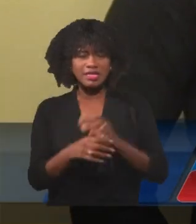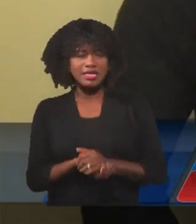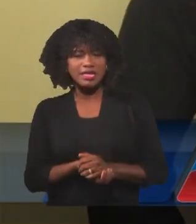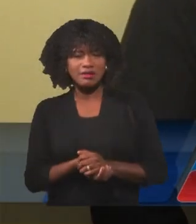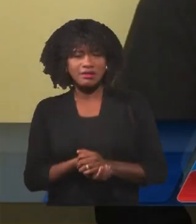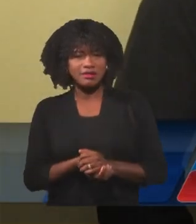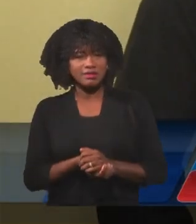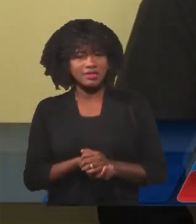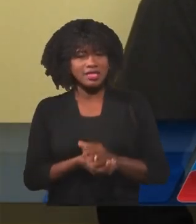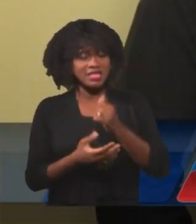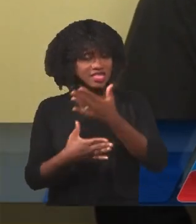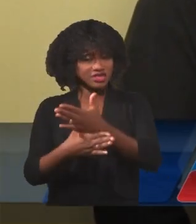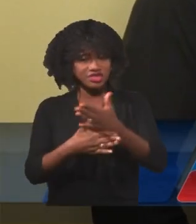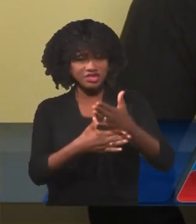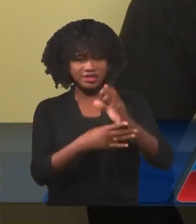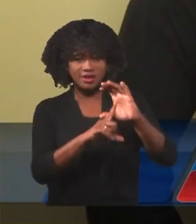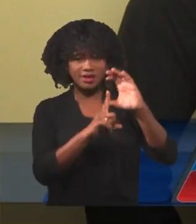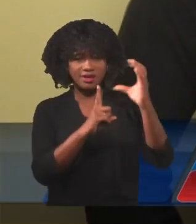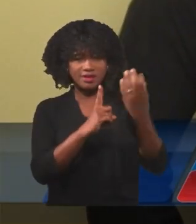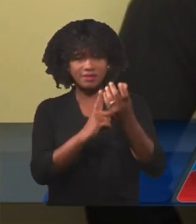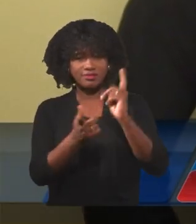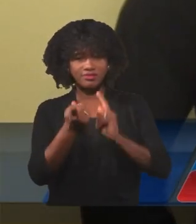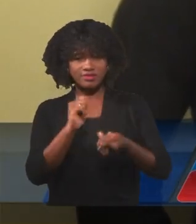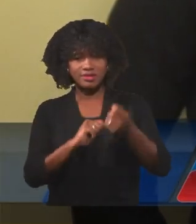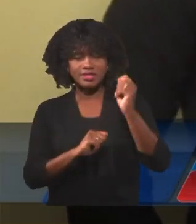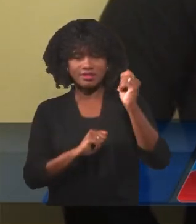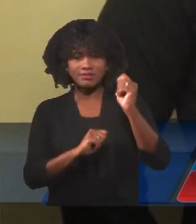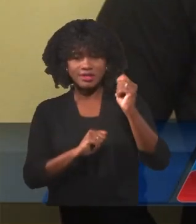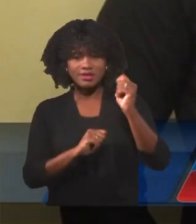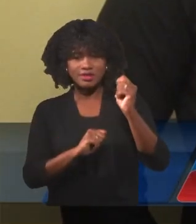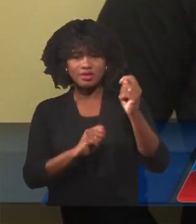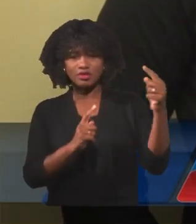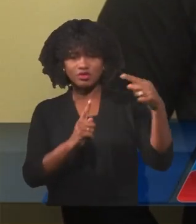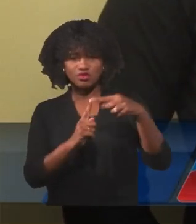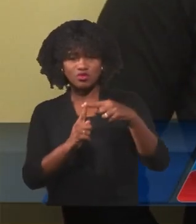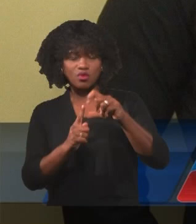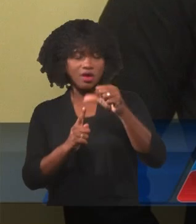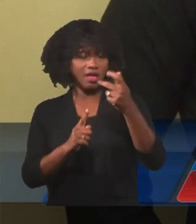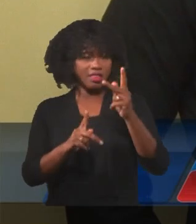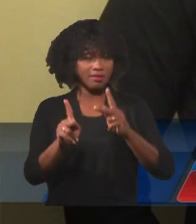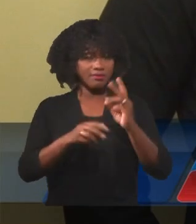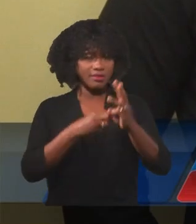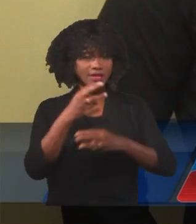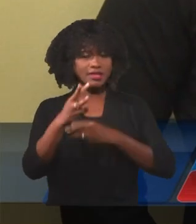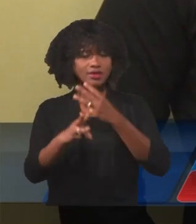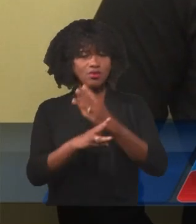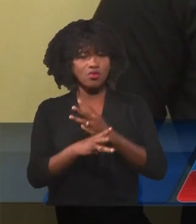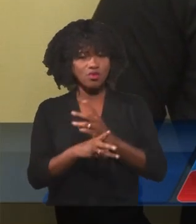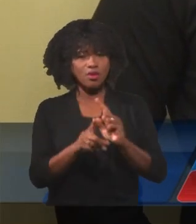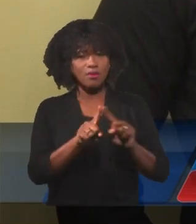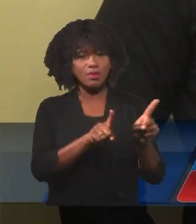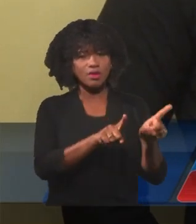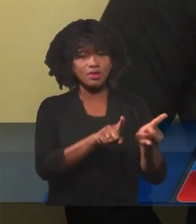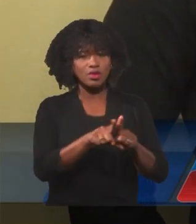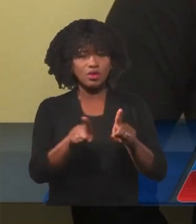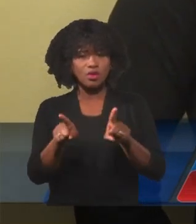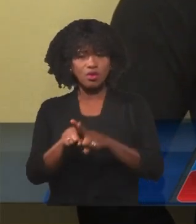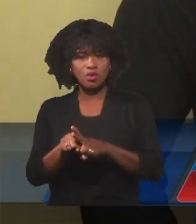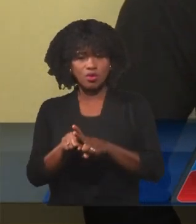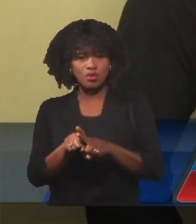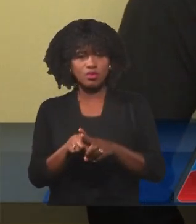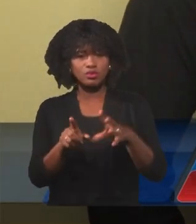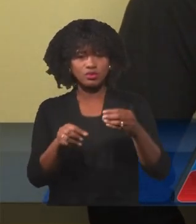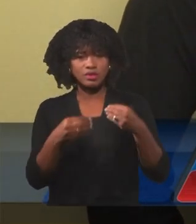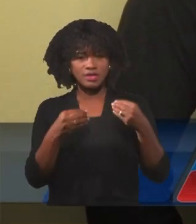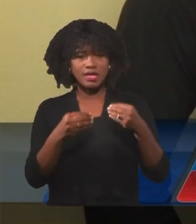not only able to share the culture of Trinidad and Tobago to the wider world, but we also have been enriched by the